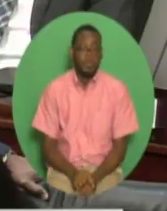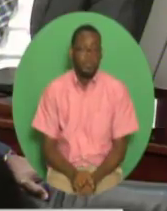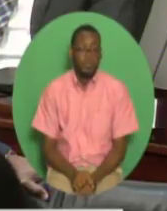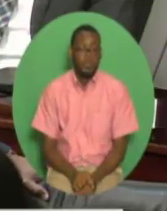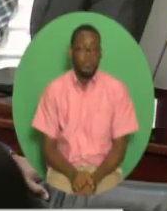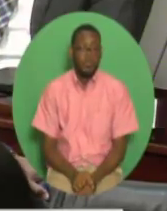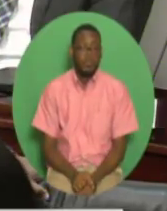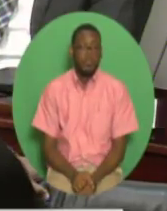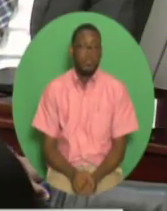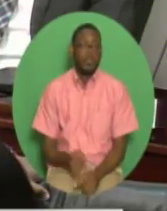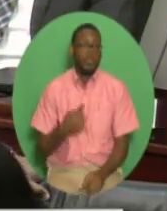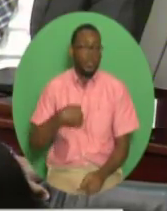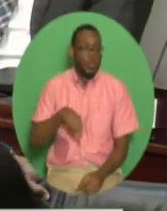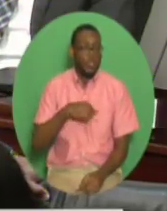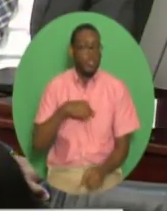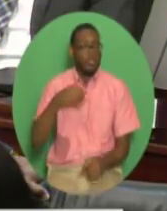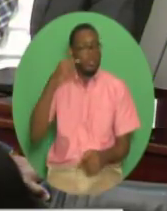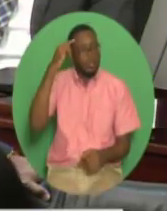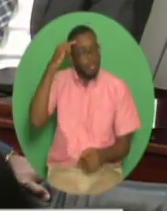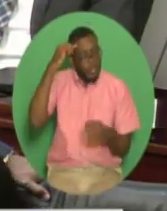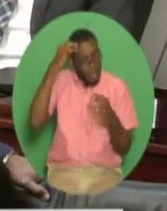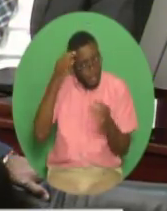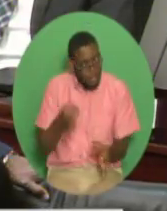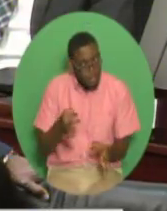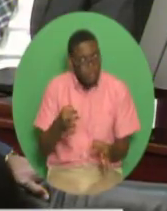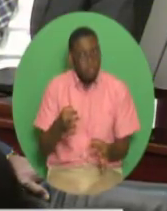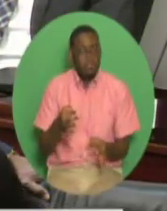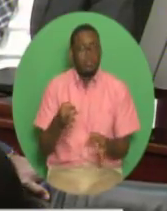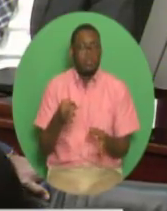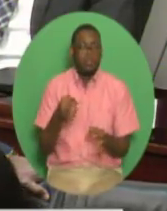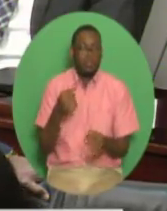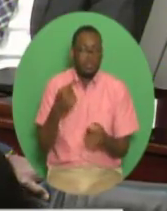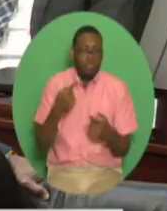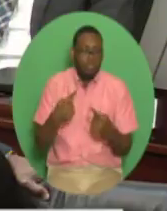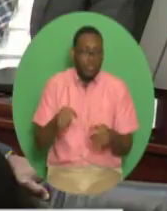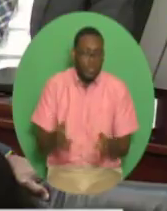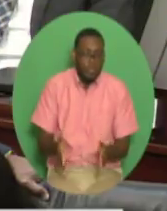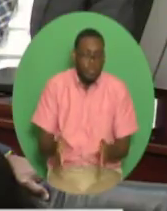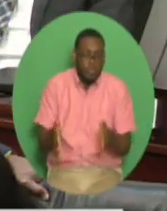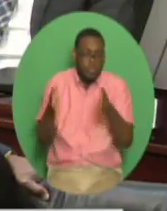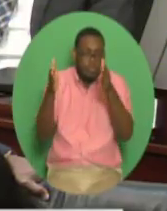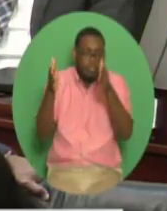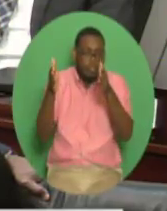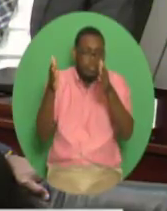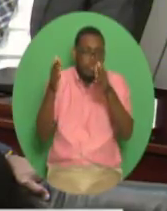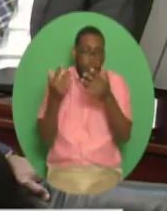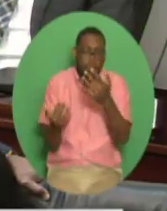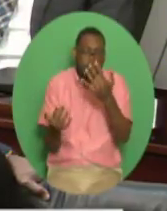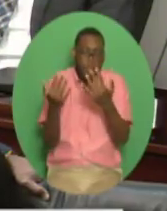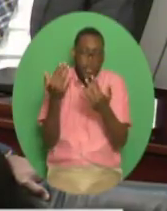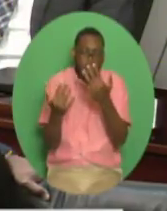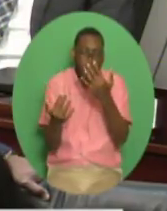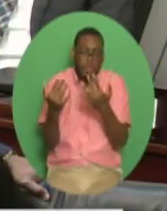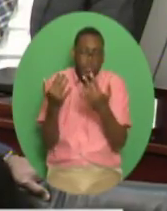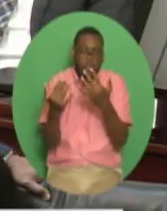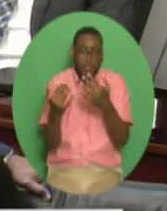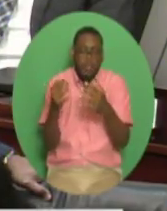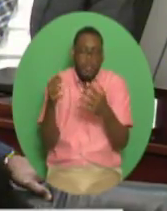been decided that that section of the school that has been burnt will be